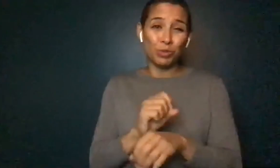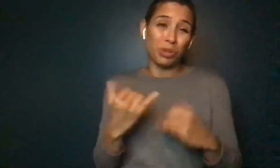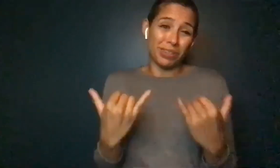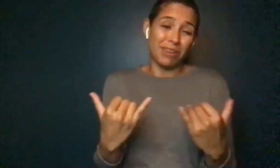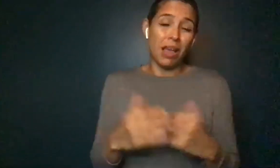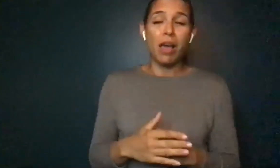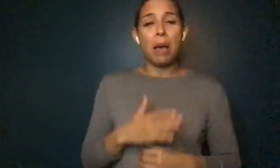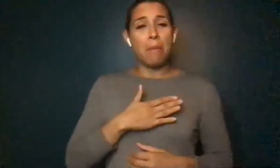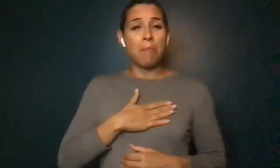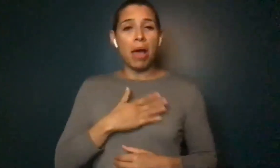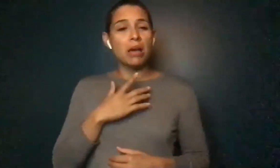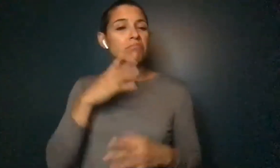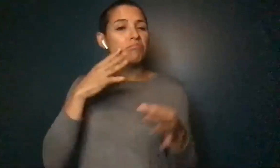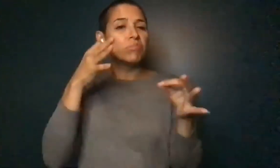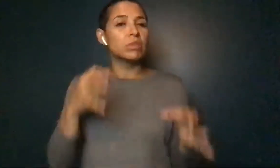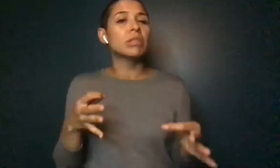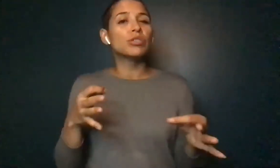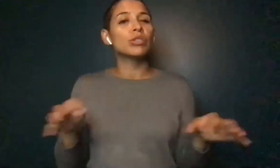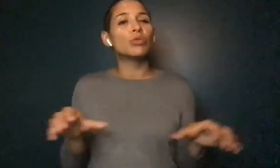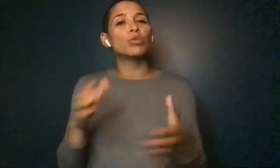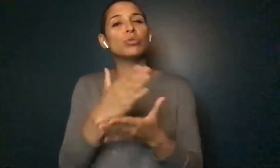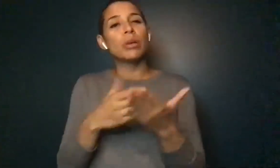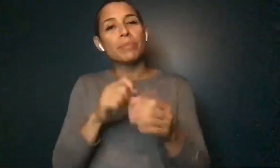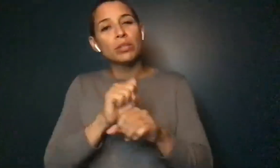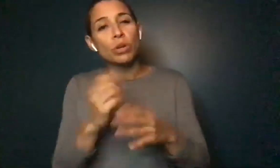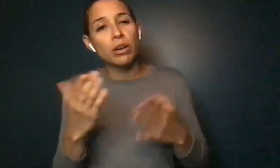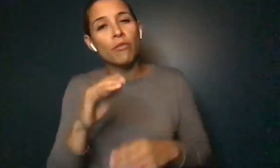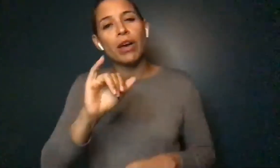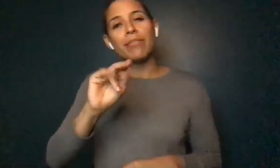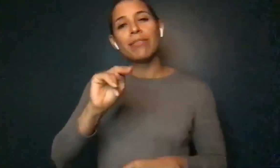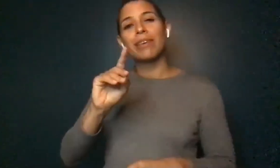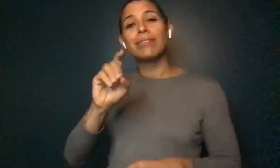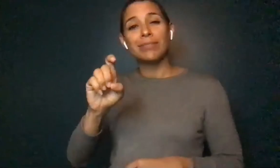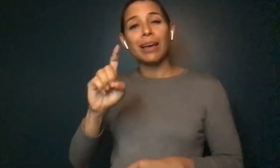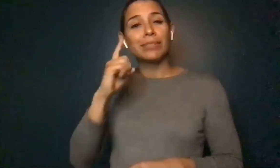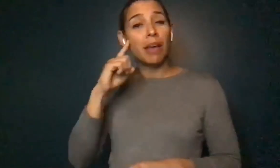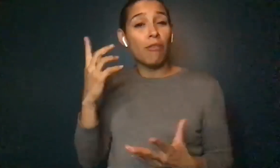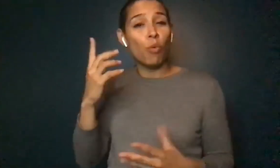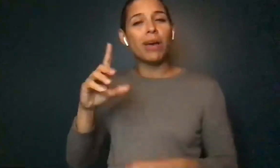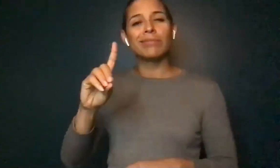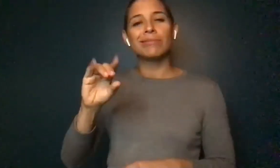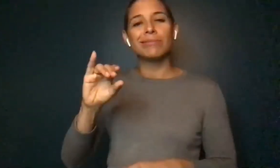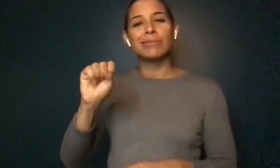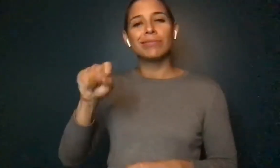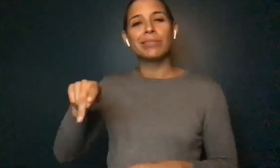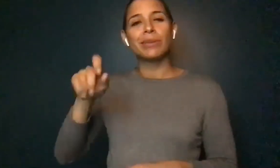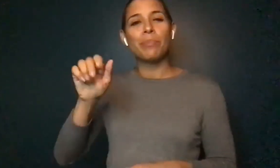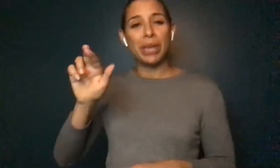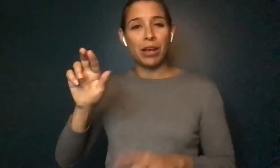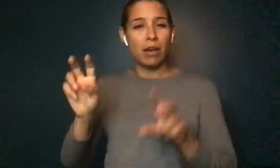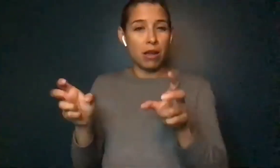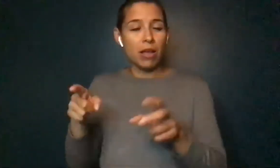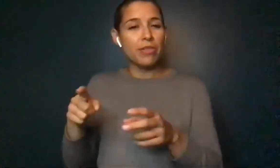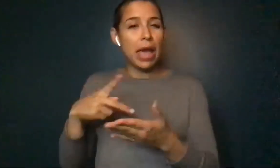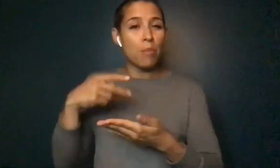some of the work I have done around index of the disappeared, which is a project that was related to, um, the sort of